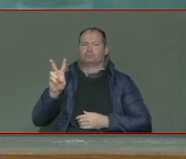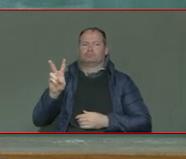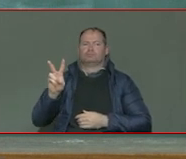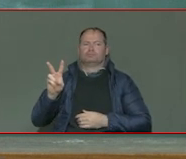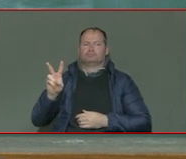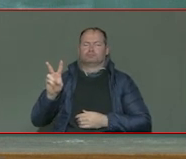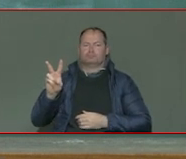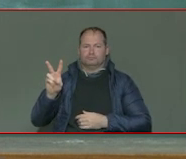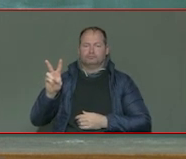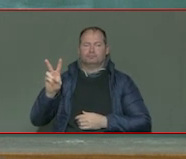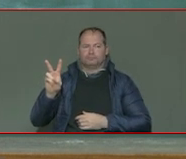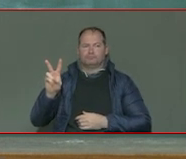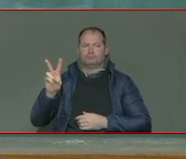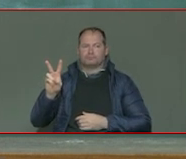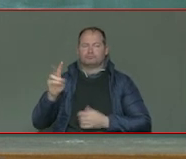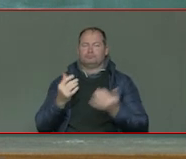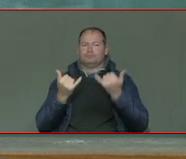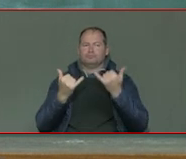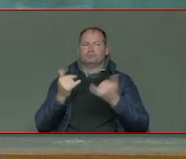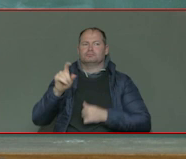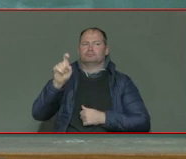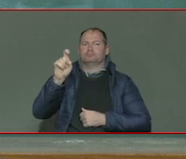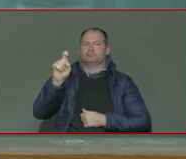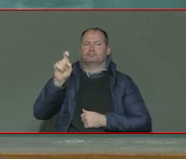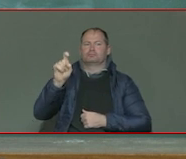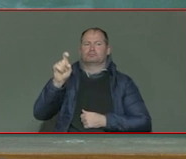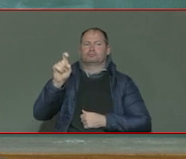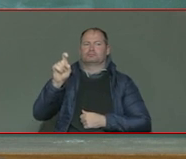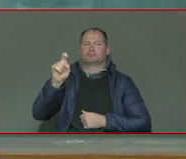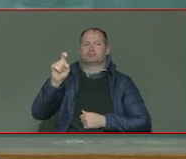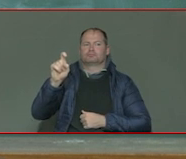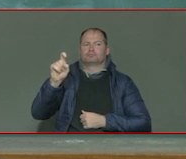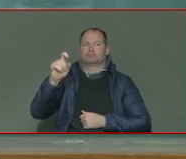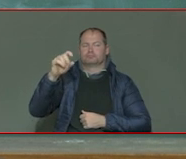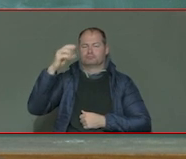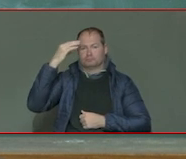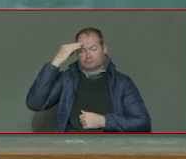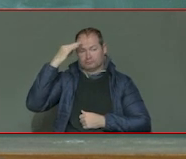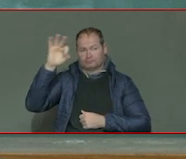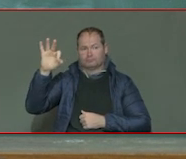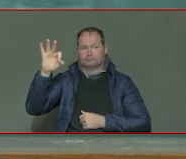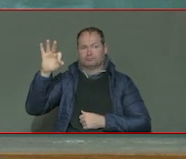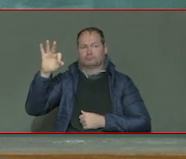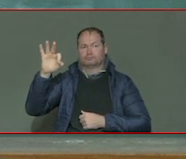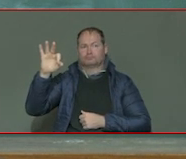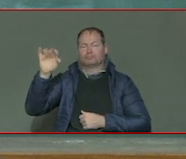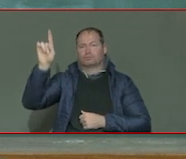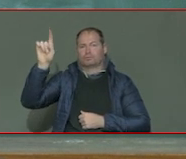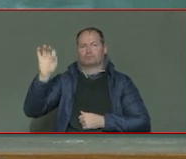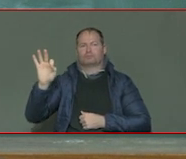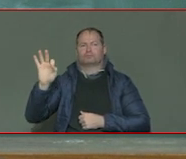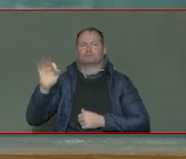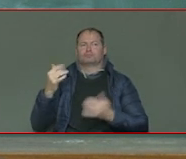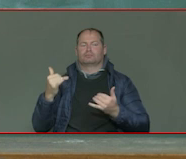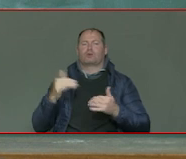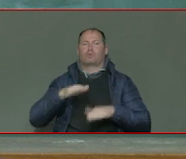correct? And this here becomes x cubed raised to the power of a quarter. People, I'm doing it line for